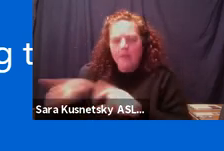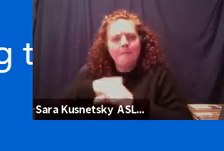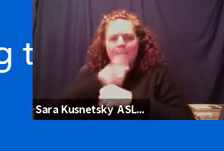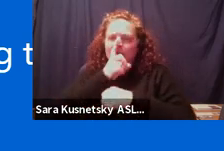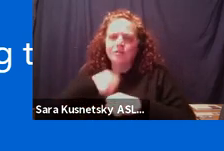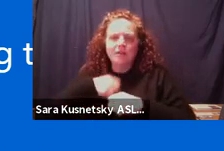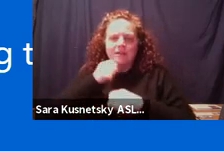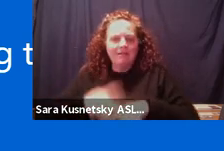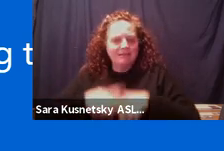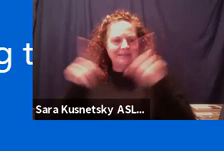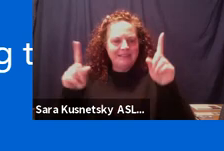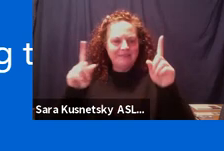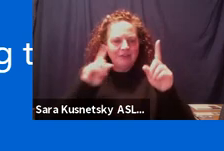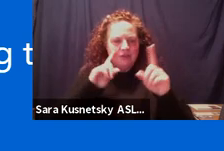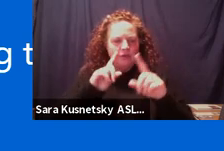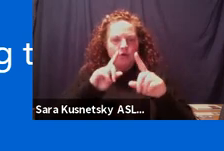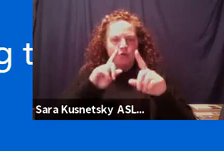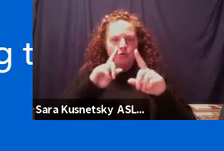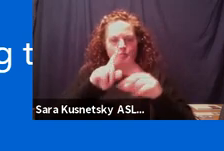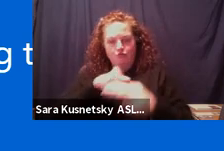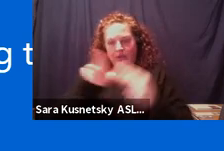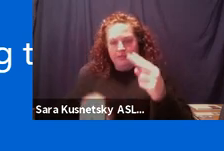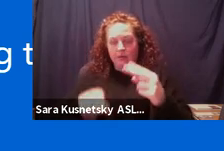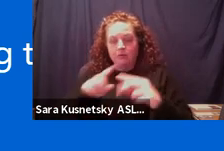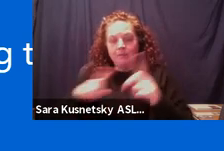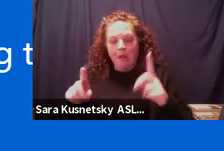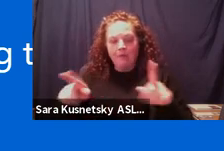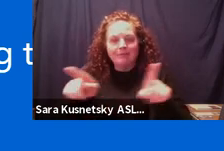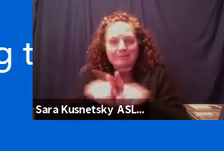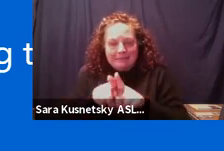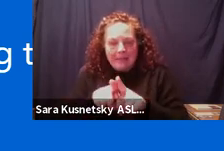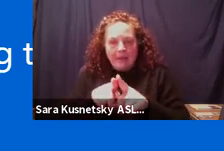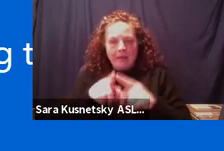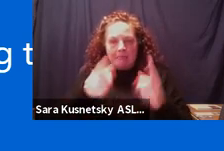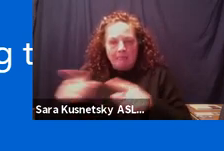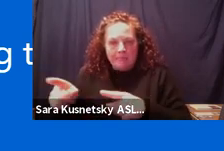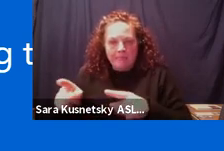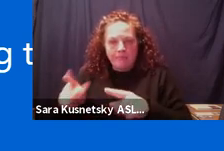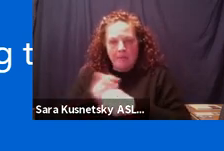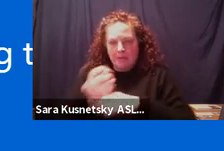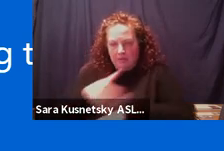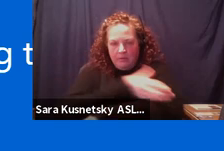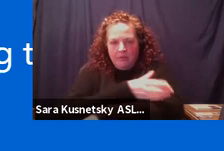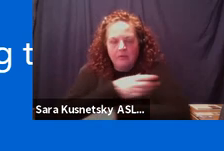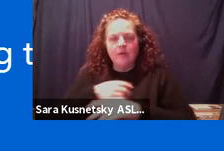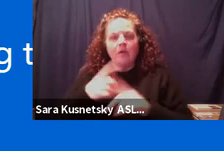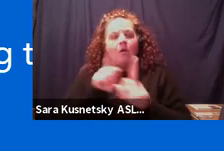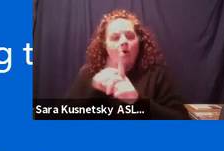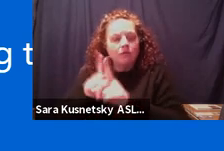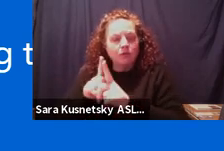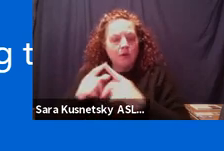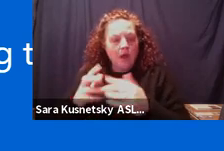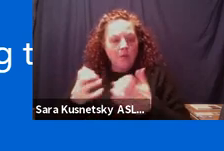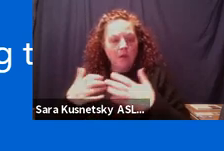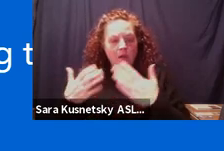expecting different results with the same resources. And finally, I want to highlight the superintendent's proposal to foster innovation